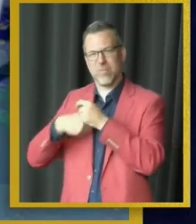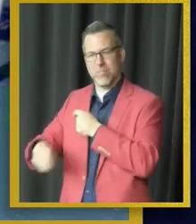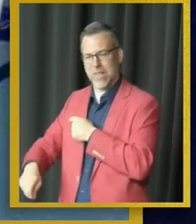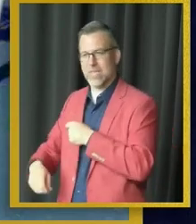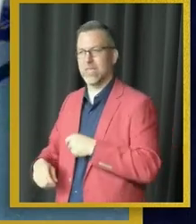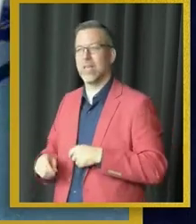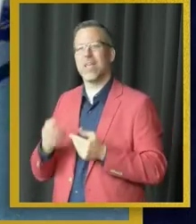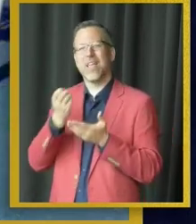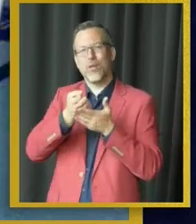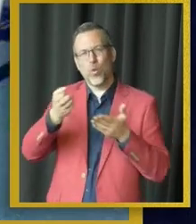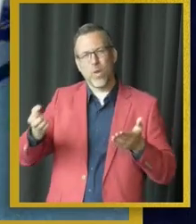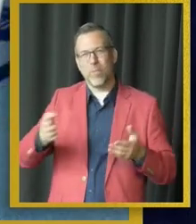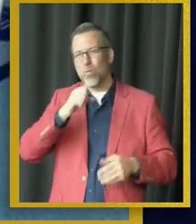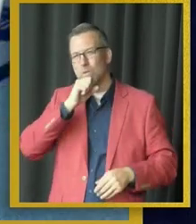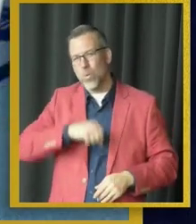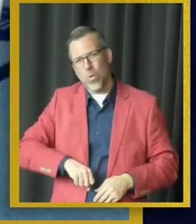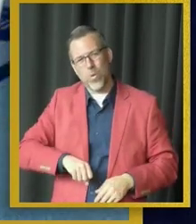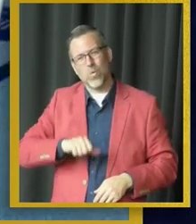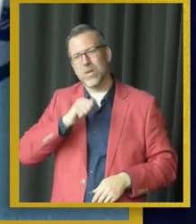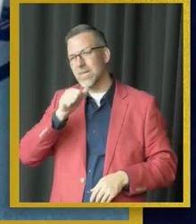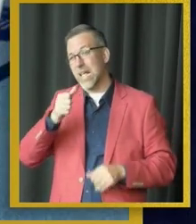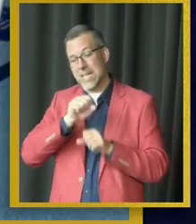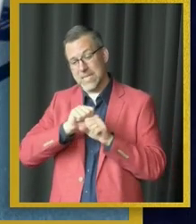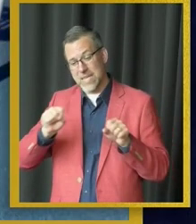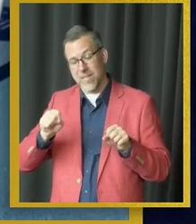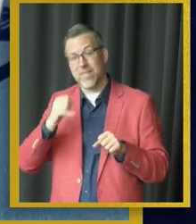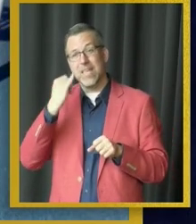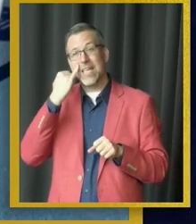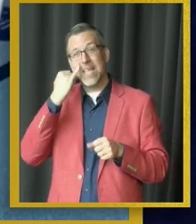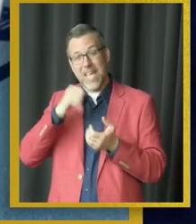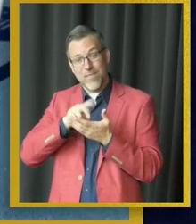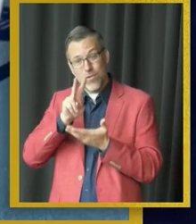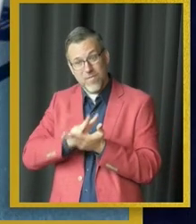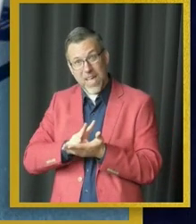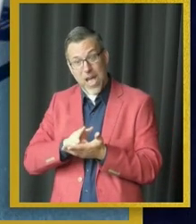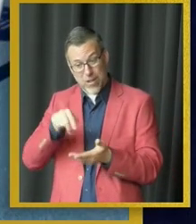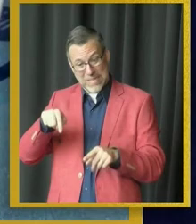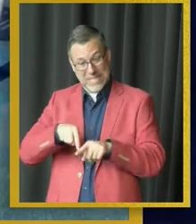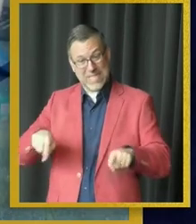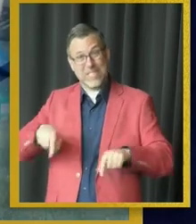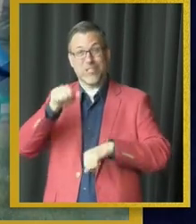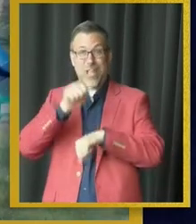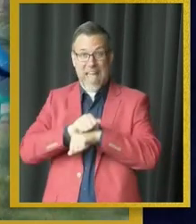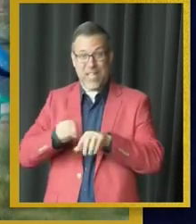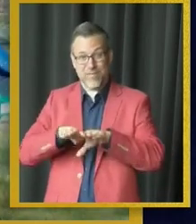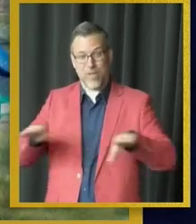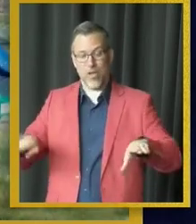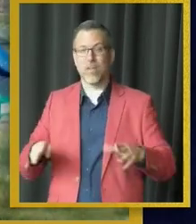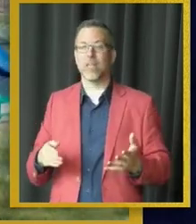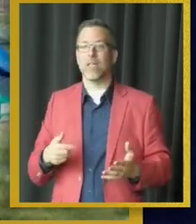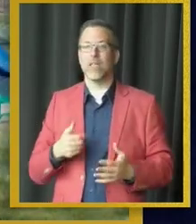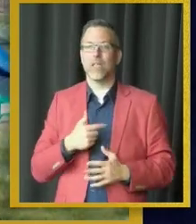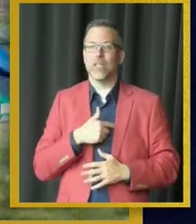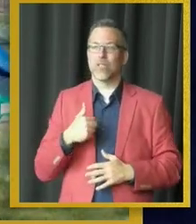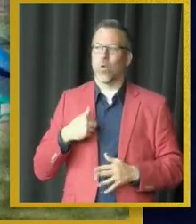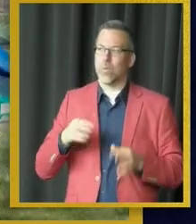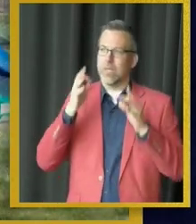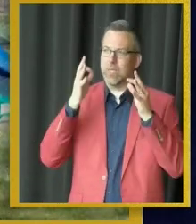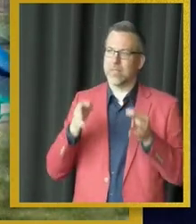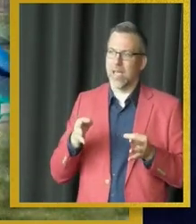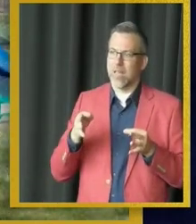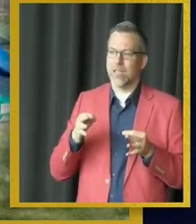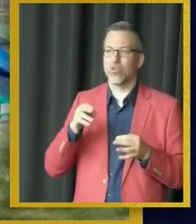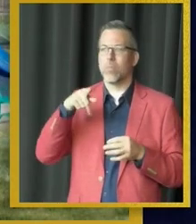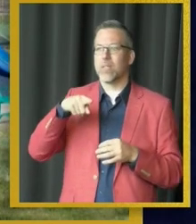was old and unsafe. If you fell, you fell on asphalt. Ready to make a change, the community submitted a participatory